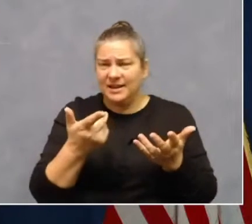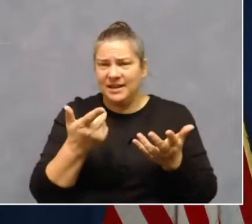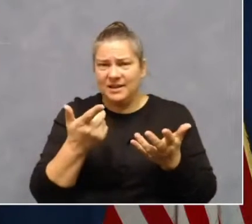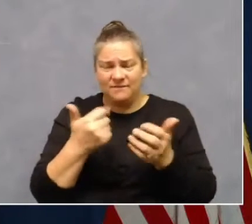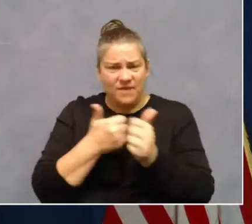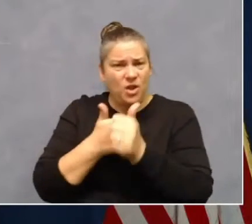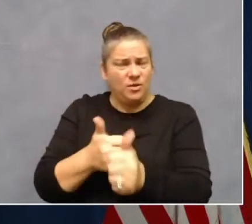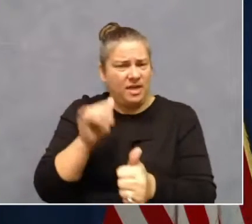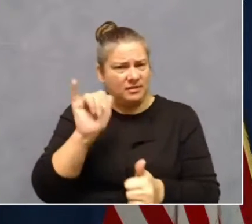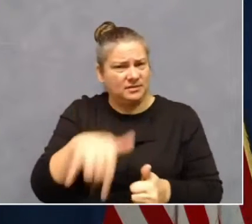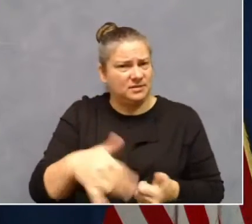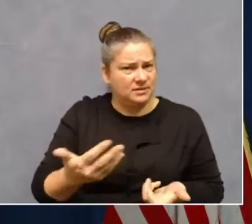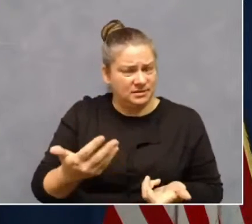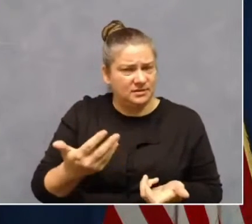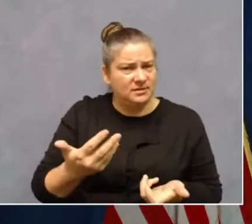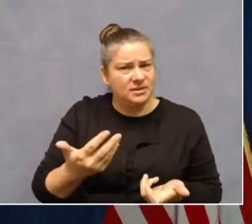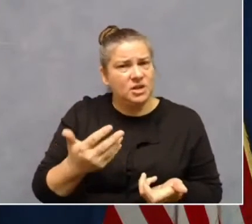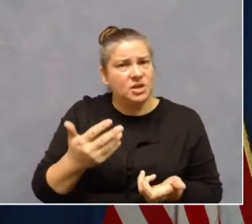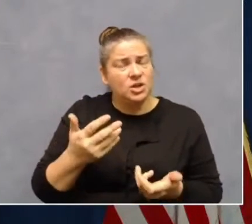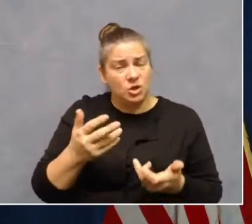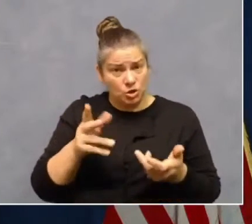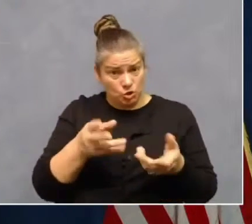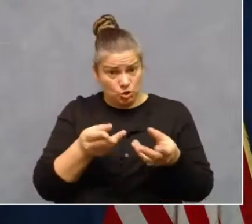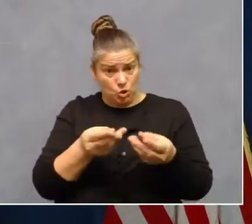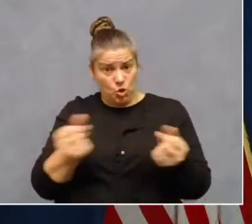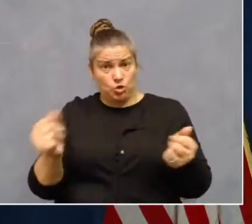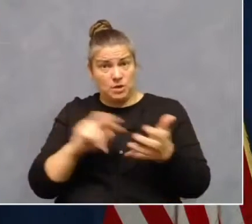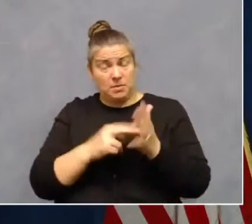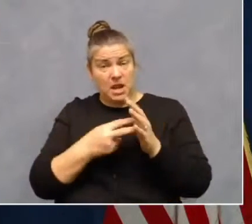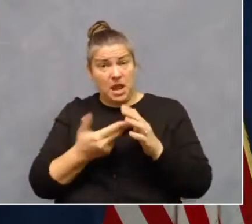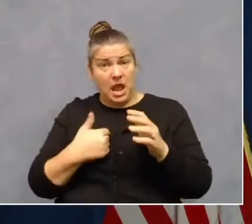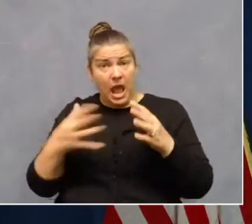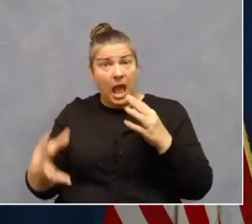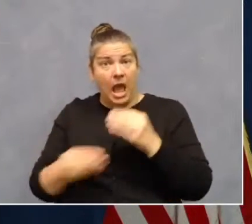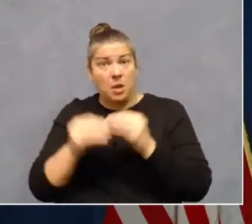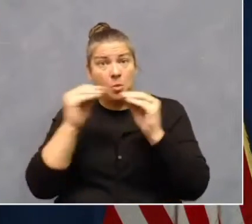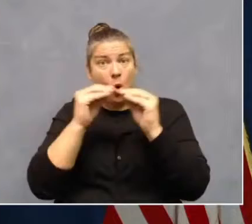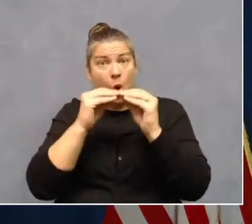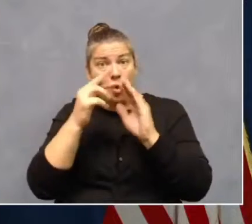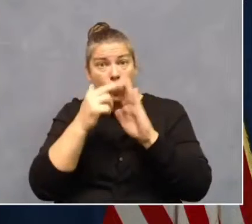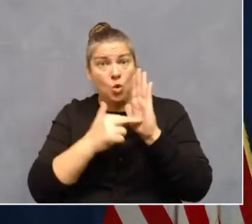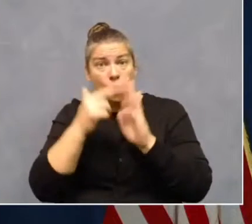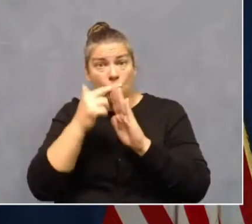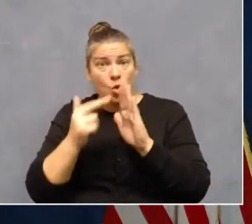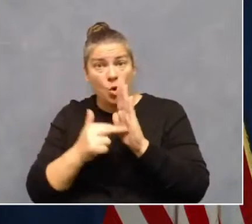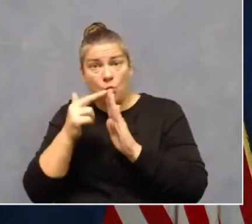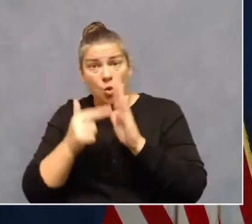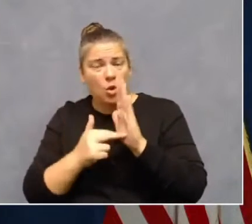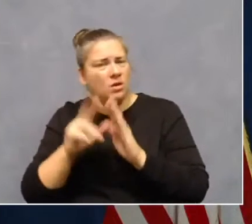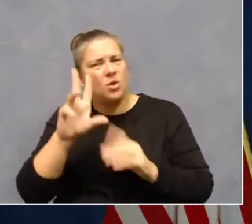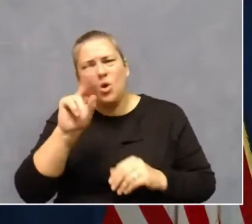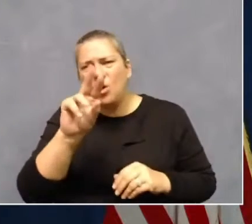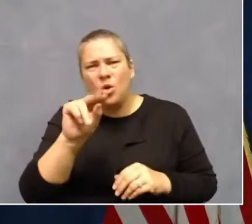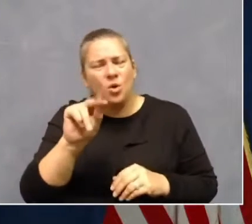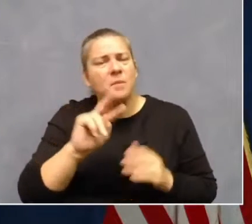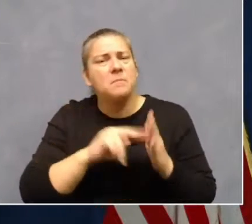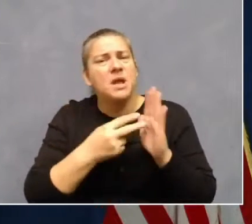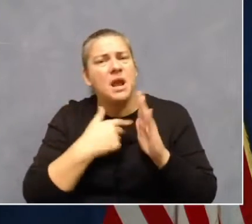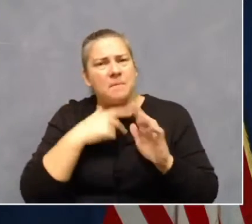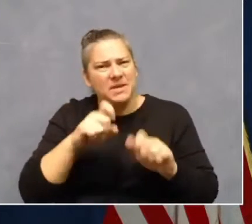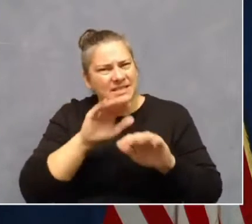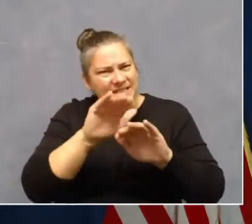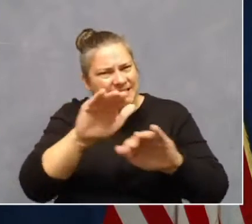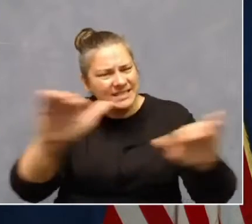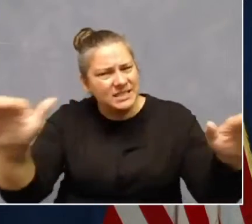the rules, the solution isn't just more rules, right? It's that we need more people out there doing the right thing. And